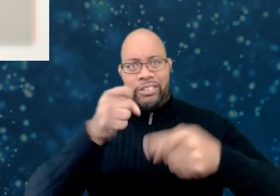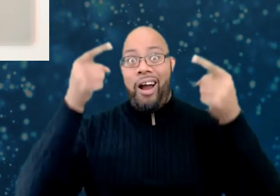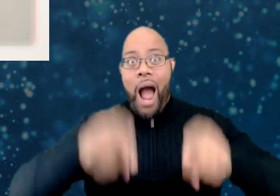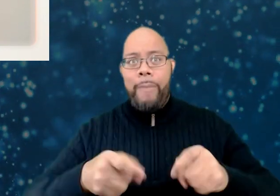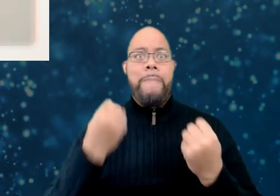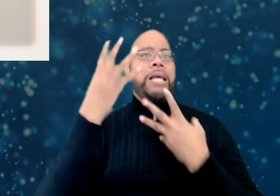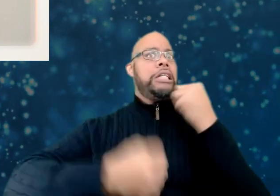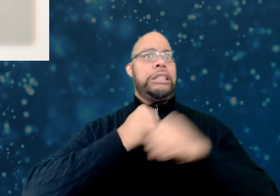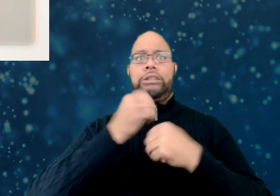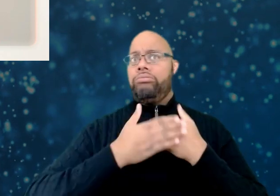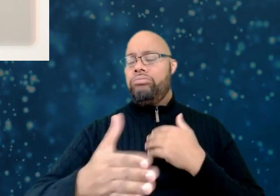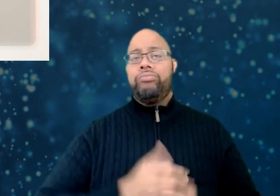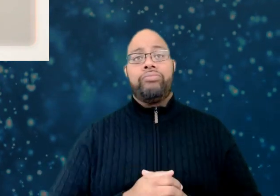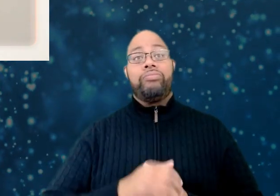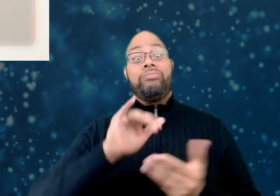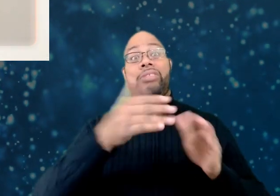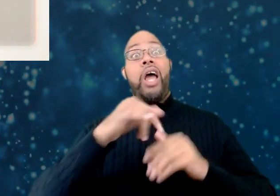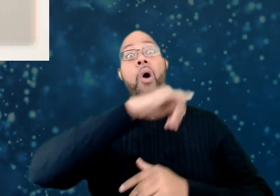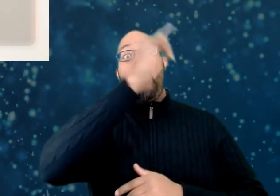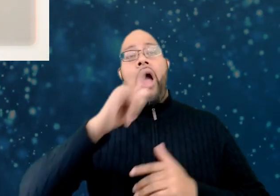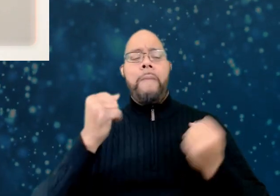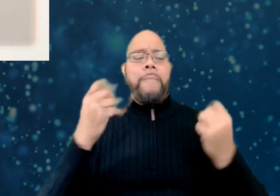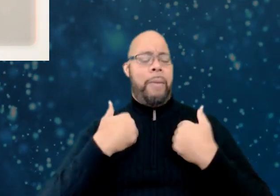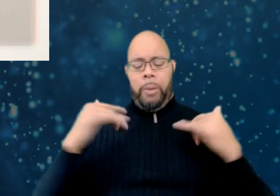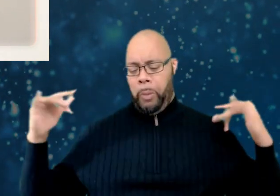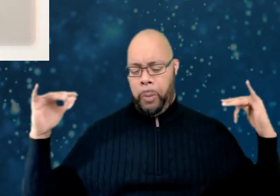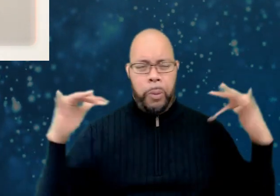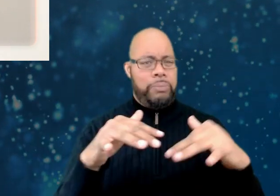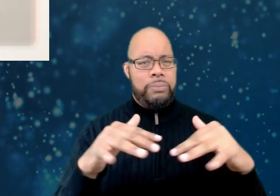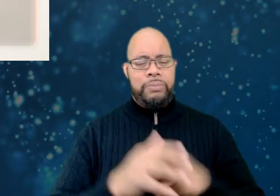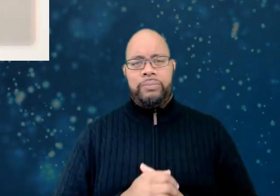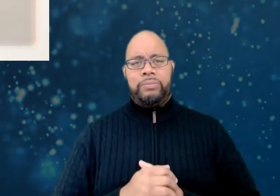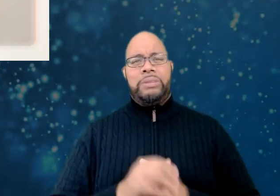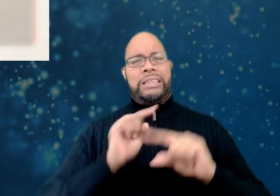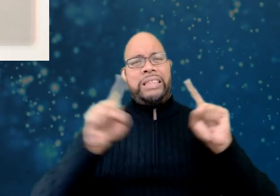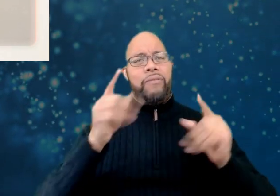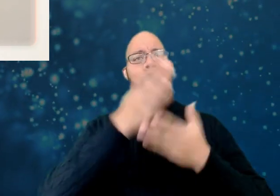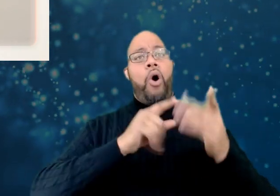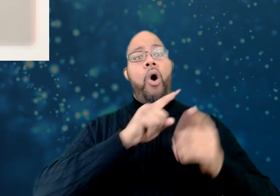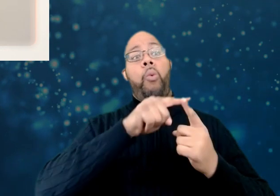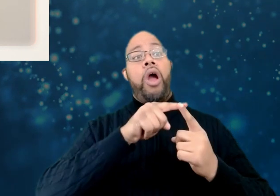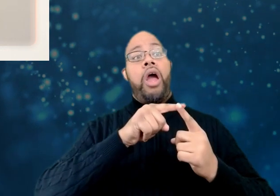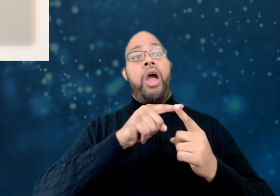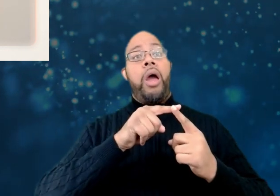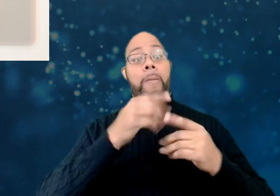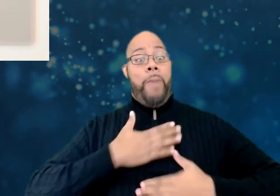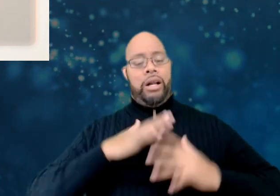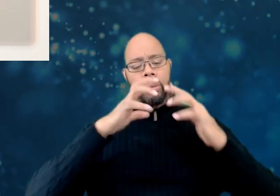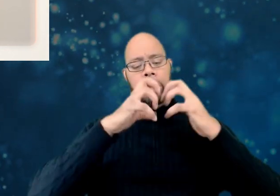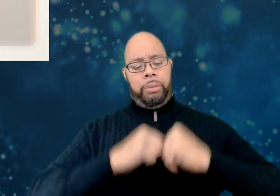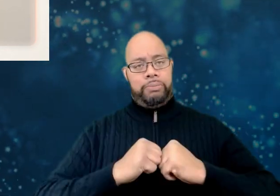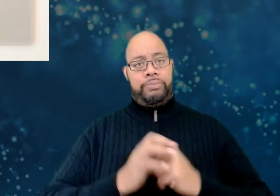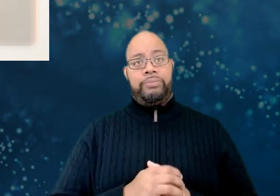can occur for decades. Whale falls bring in an array of animals from far and wide at different stages of the whale's